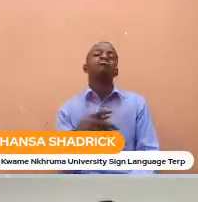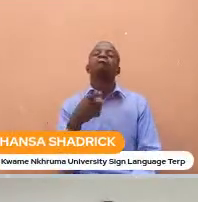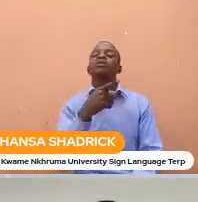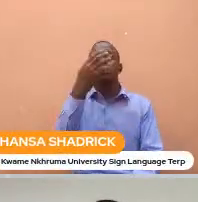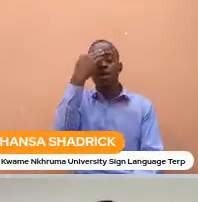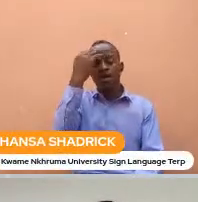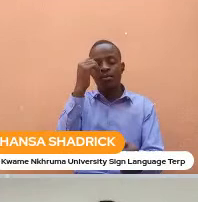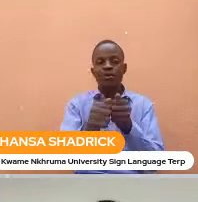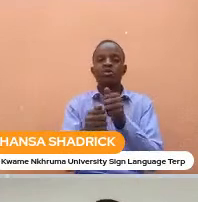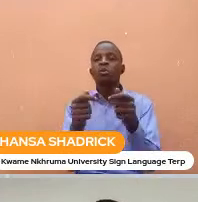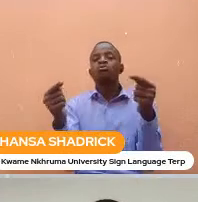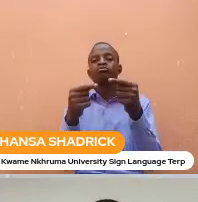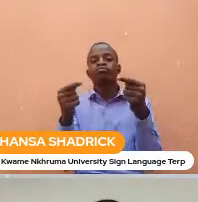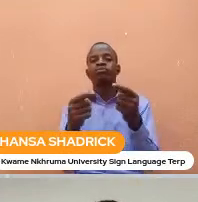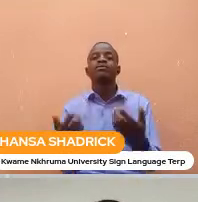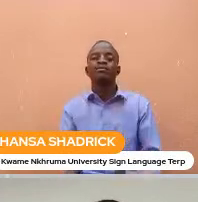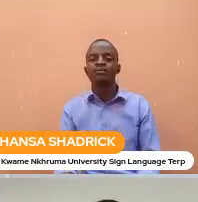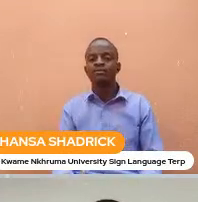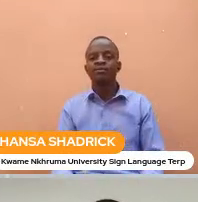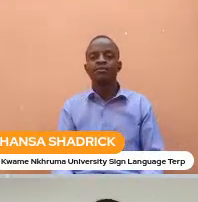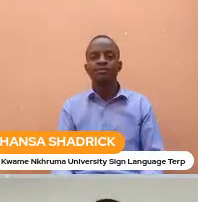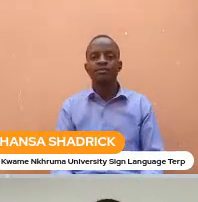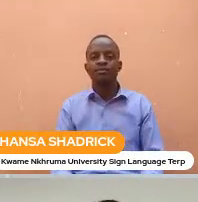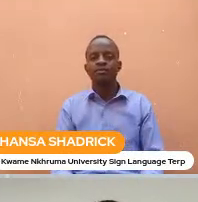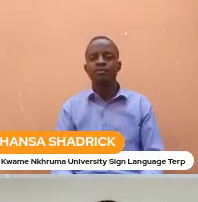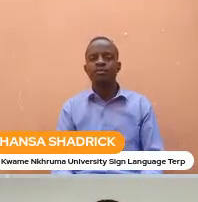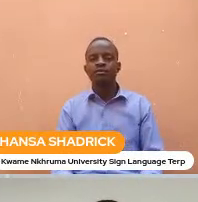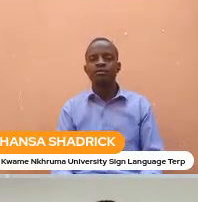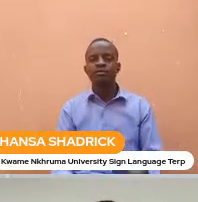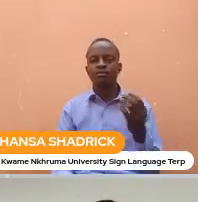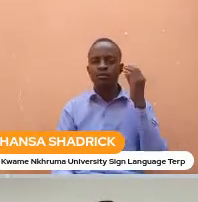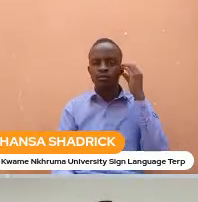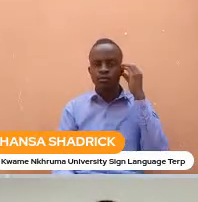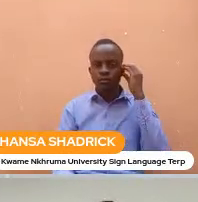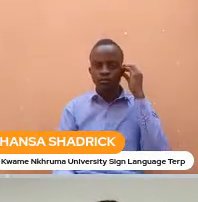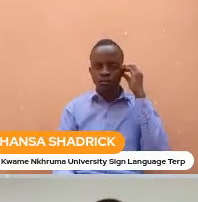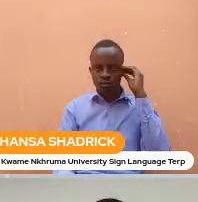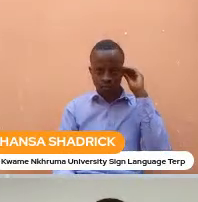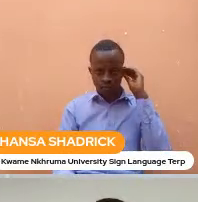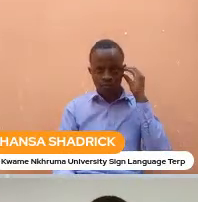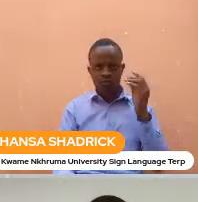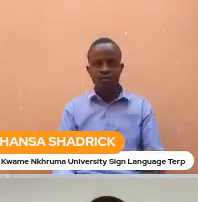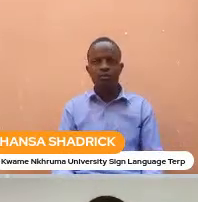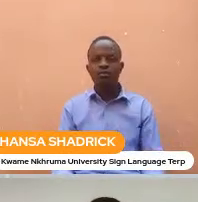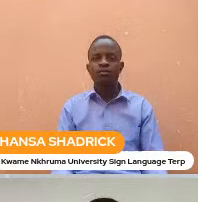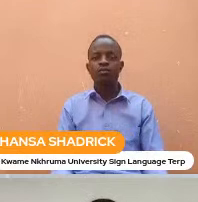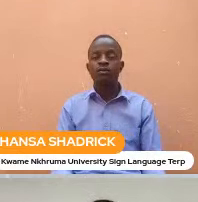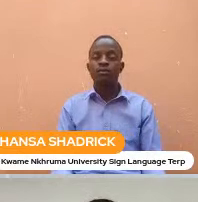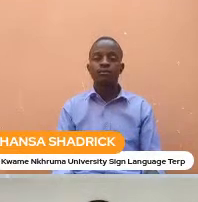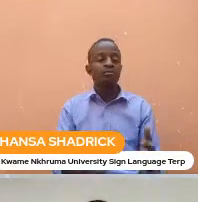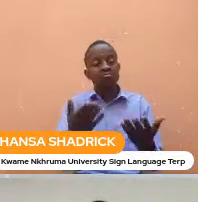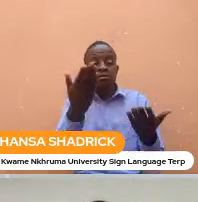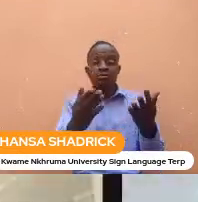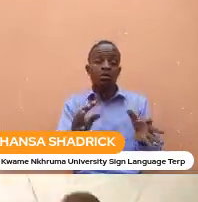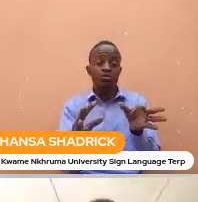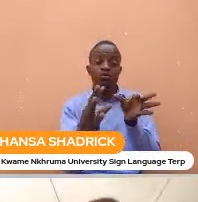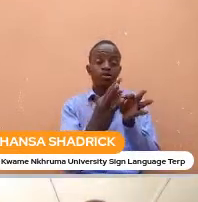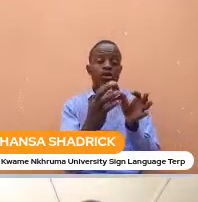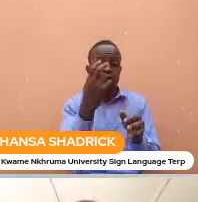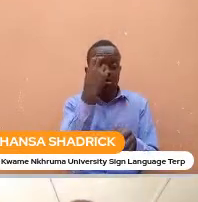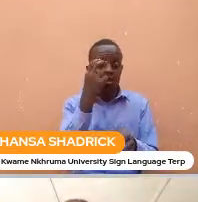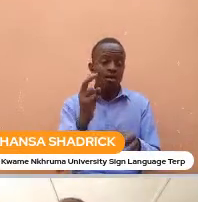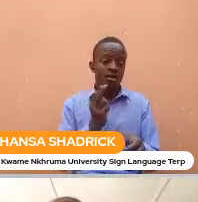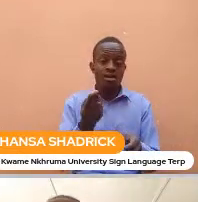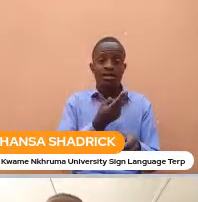Mm, mm, Yeah. great stuff. Thank you so much. Remember, if you are just joining us, we are discussing continuous use